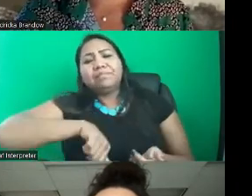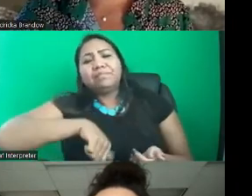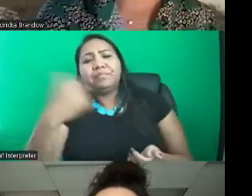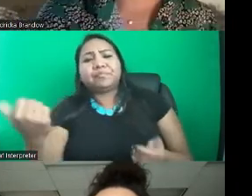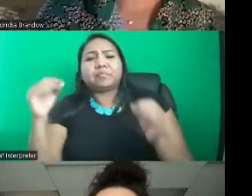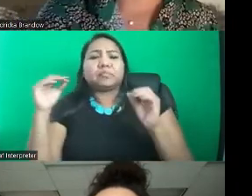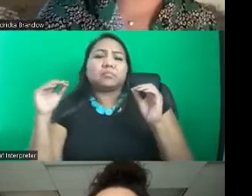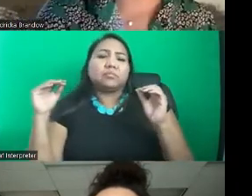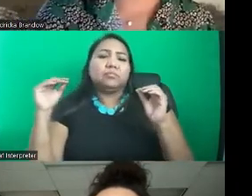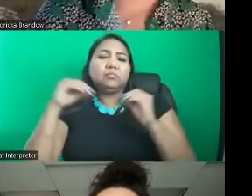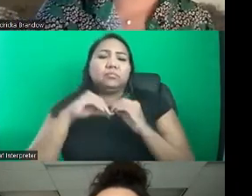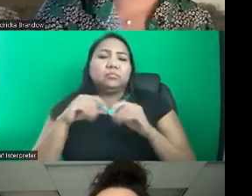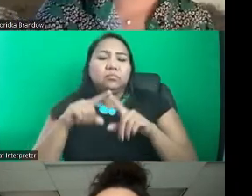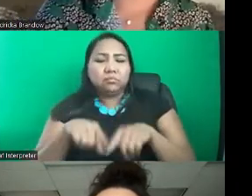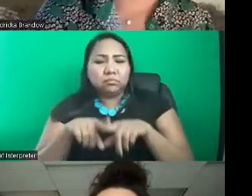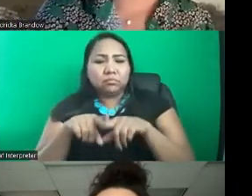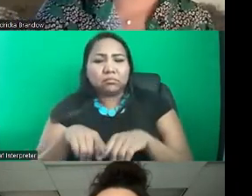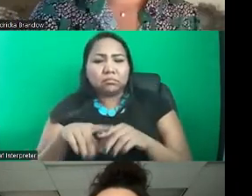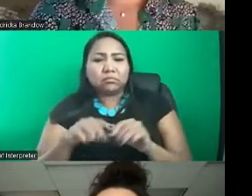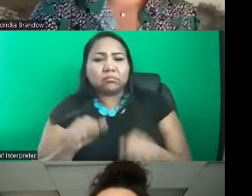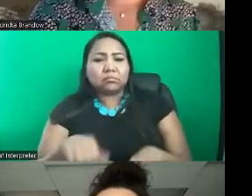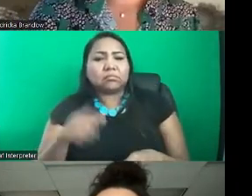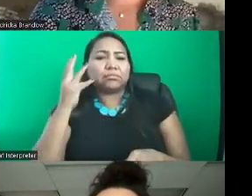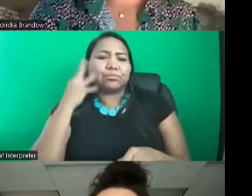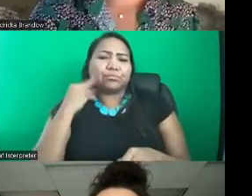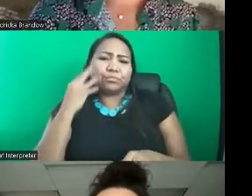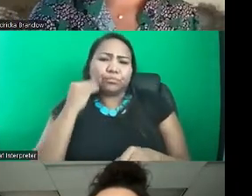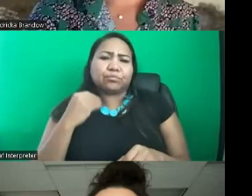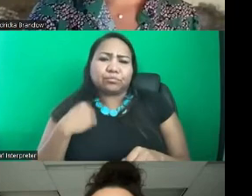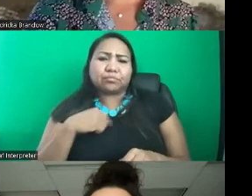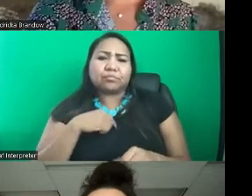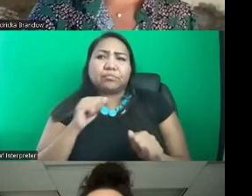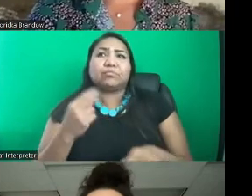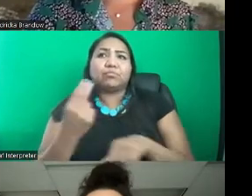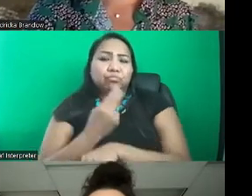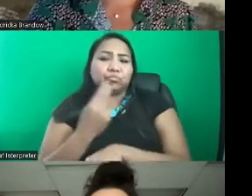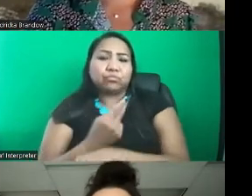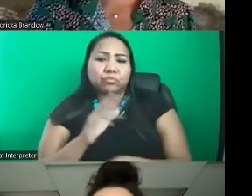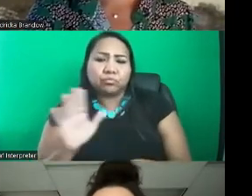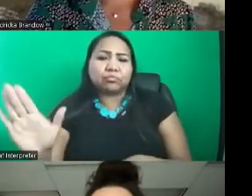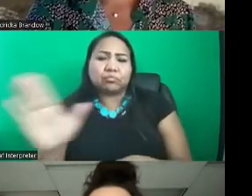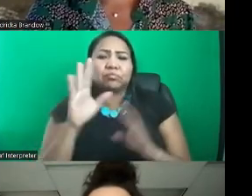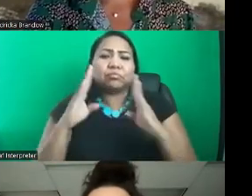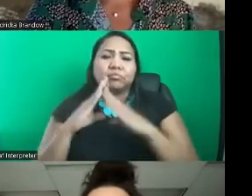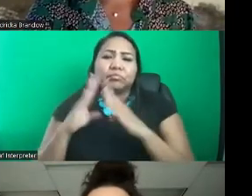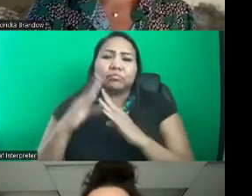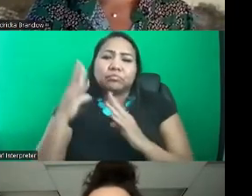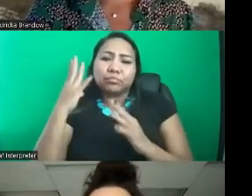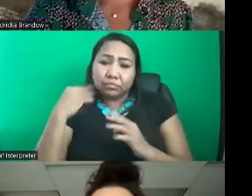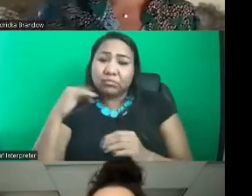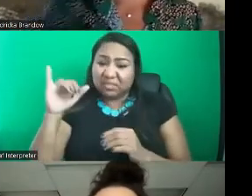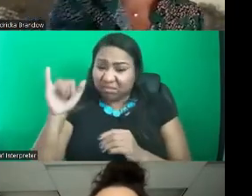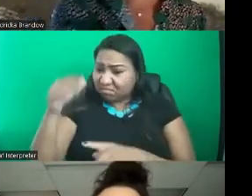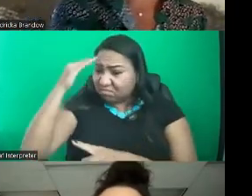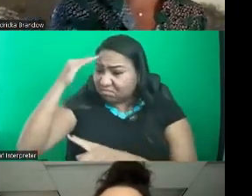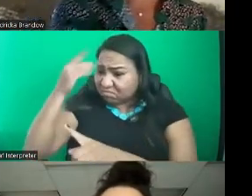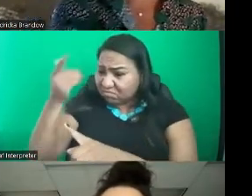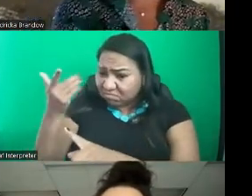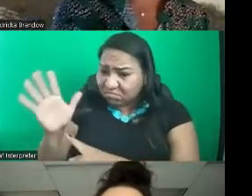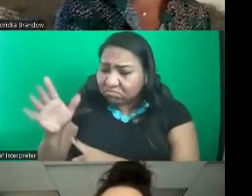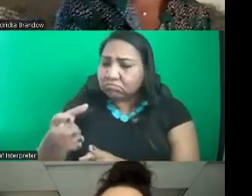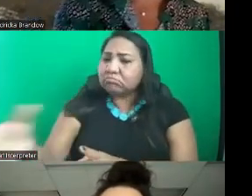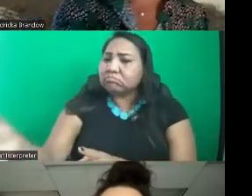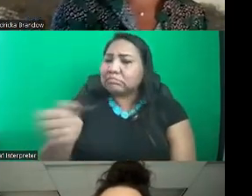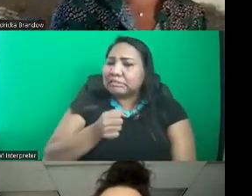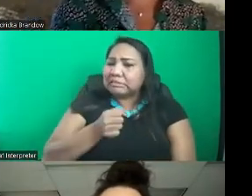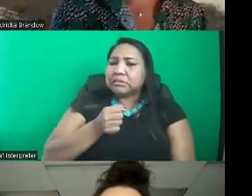reliable experience that we can pull from the community perspective of which they grow up in to use as